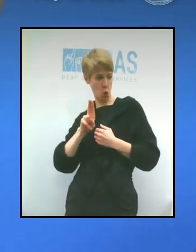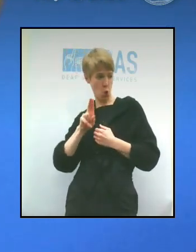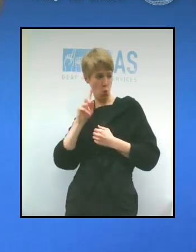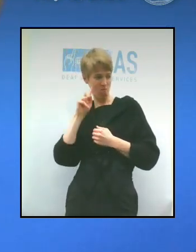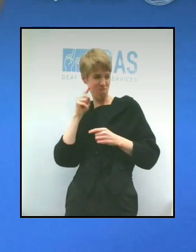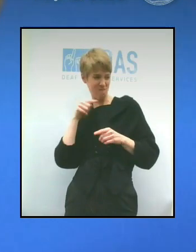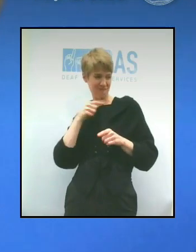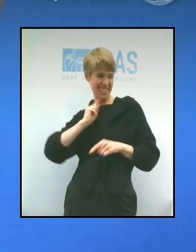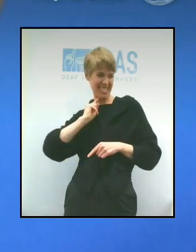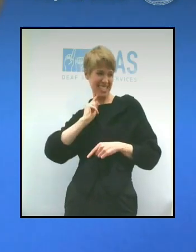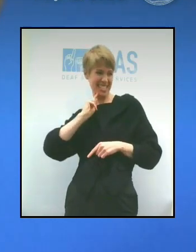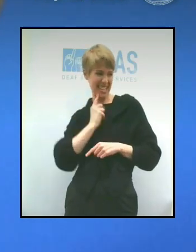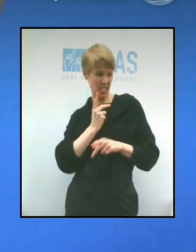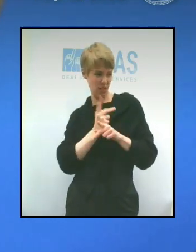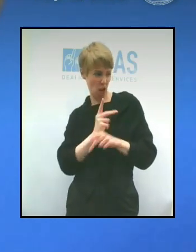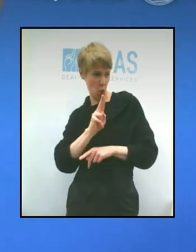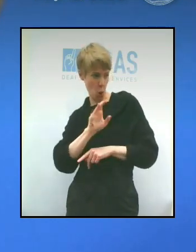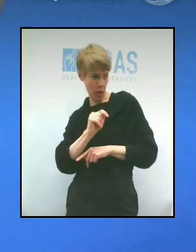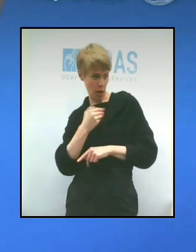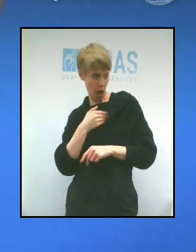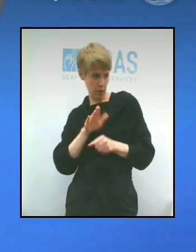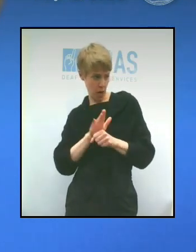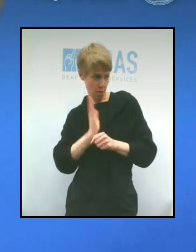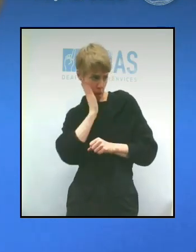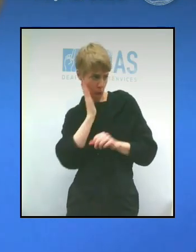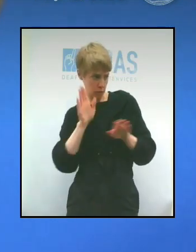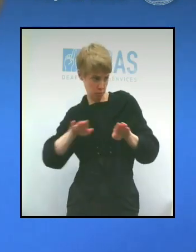that the metrics we're being measured on are fair?